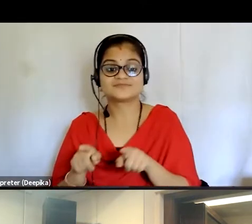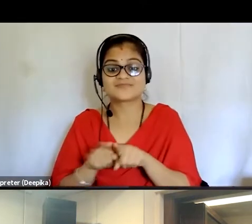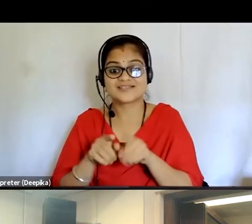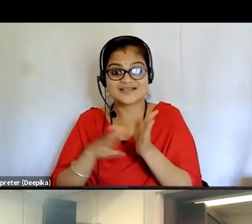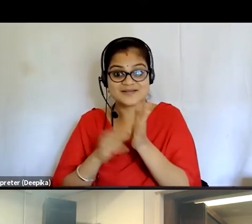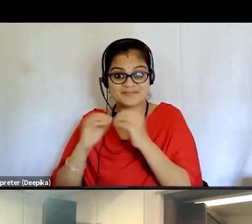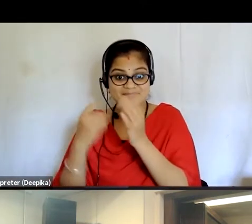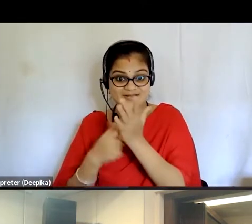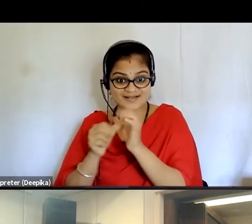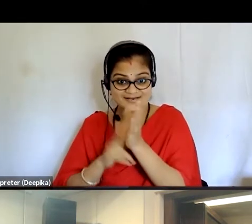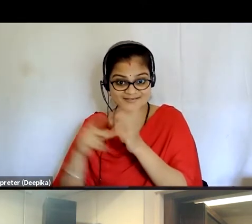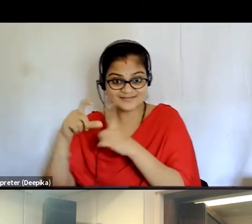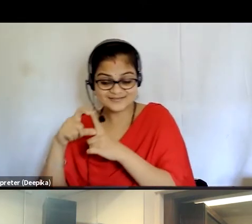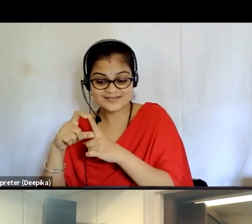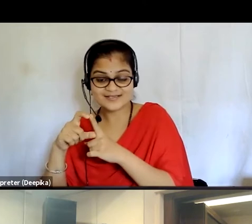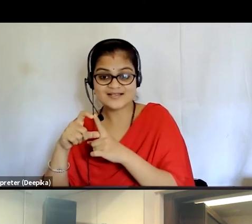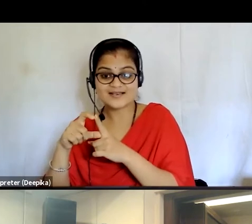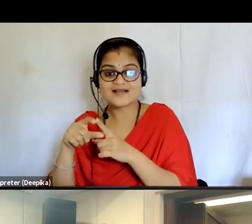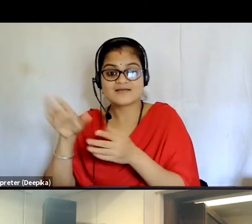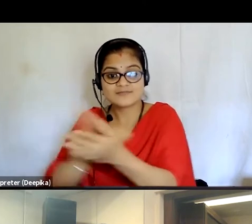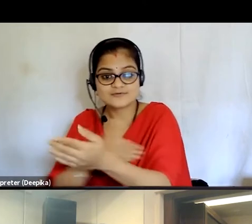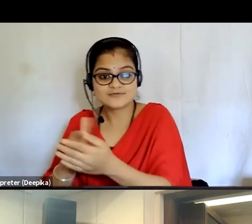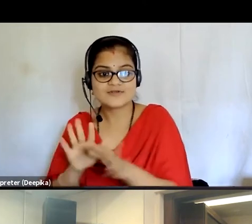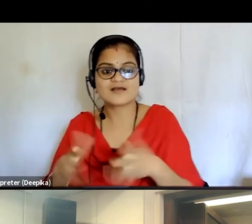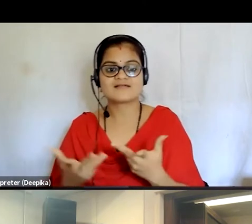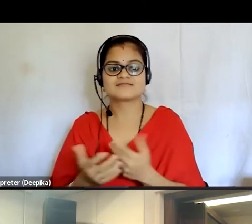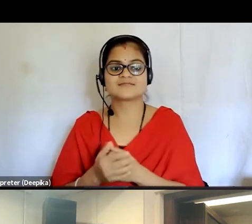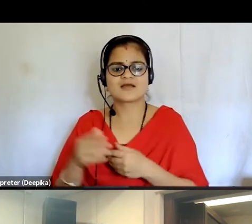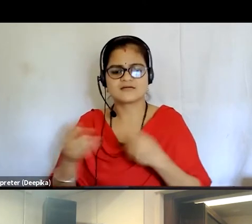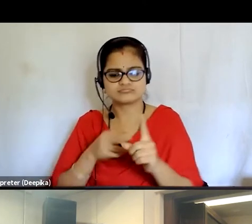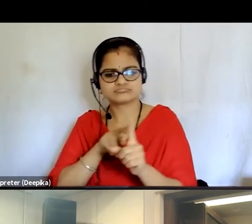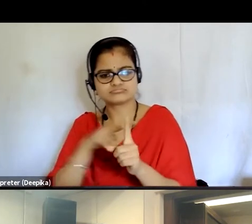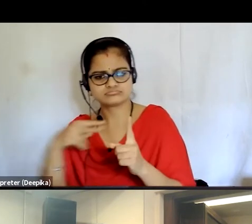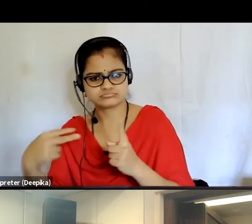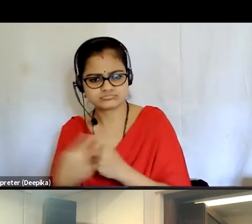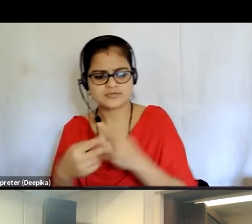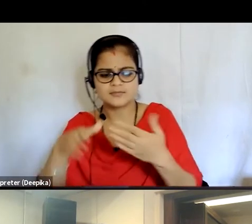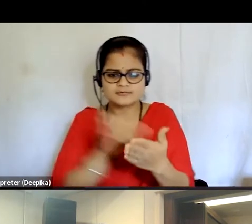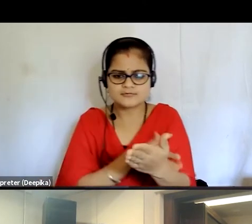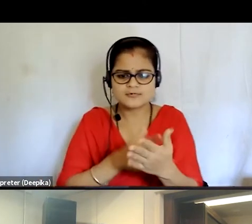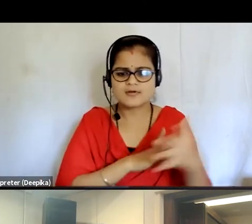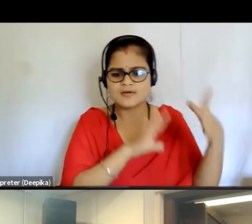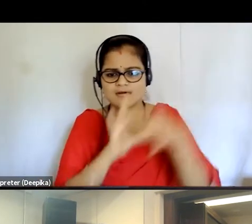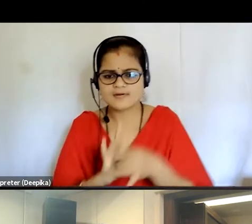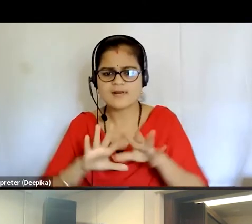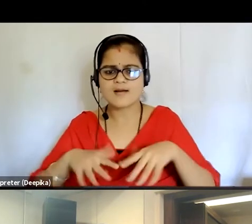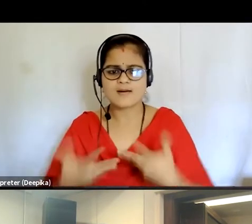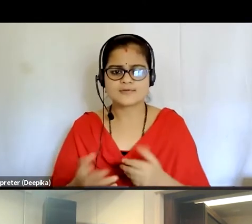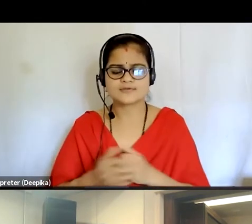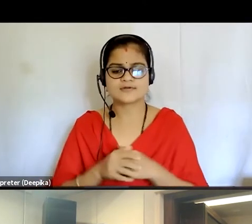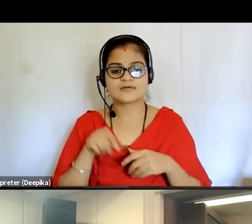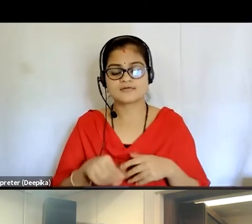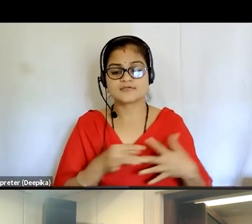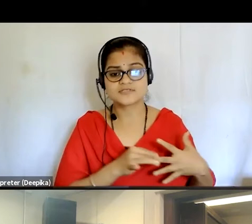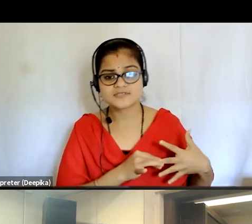Music merge brand understanding, consumer insight, and musical expression to create a unique